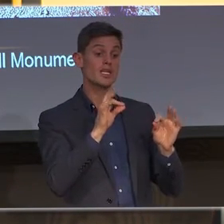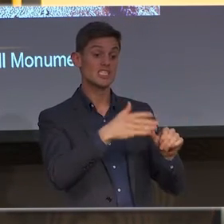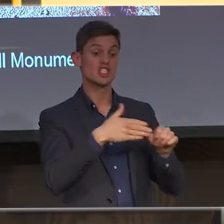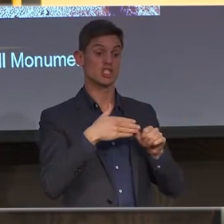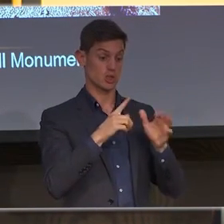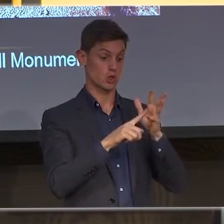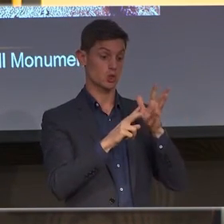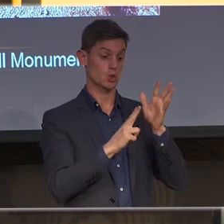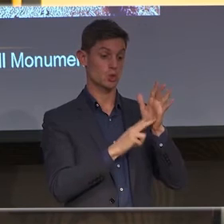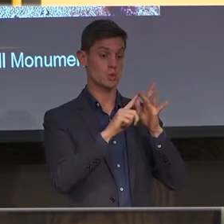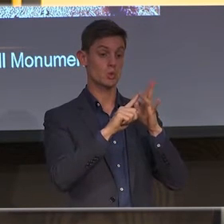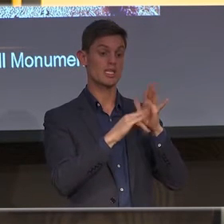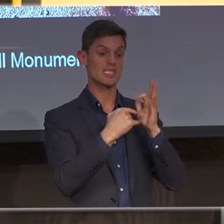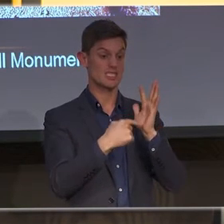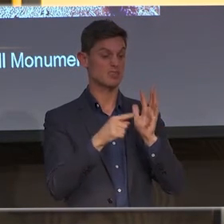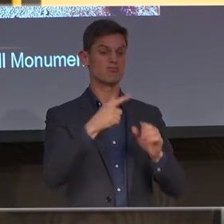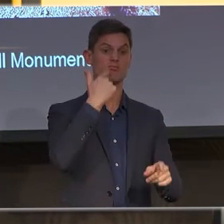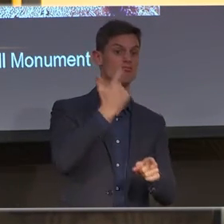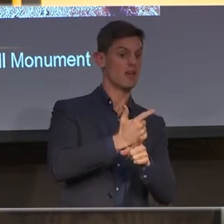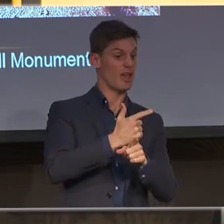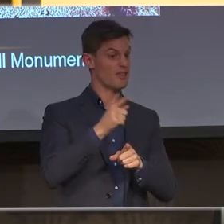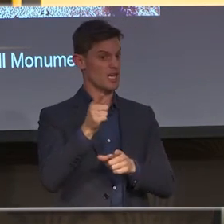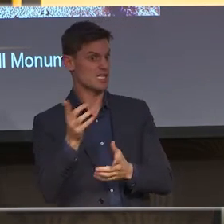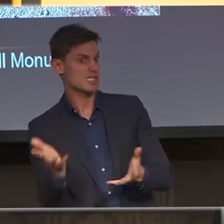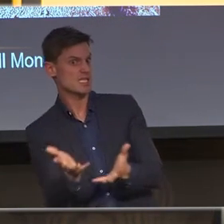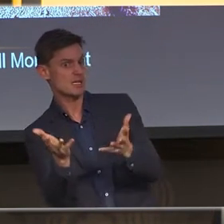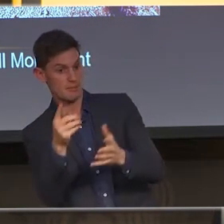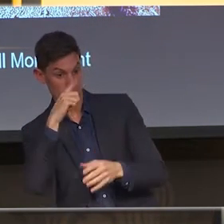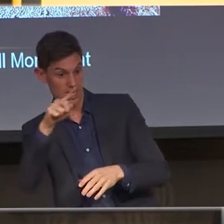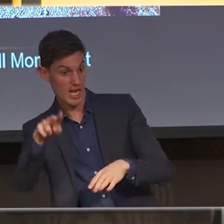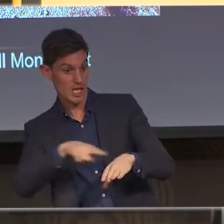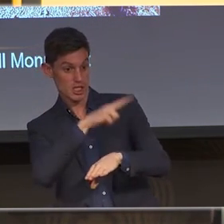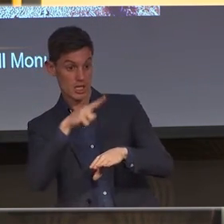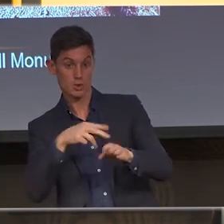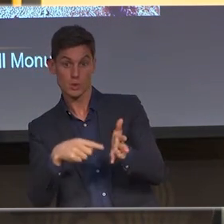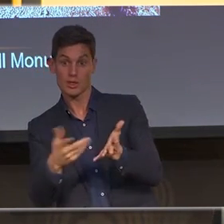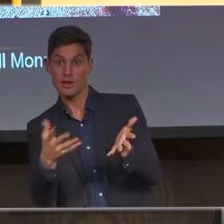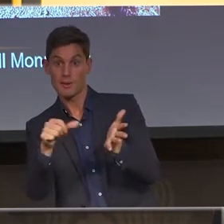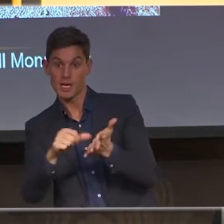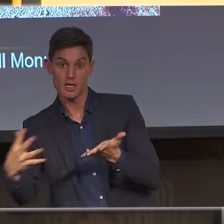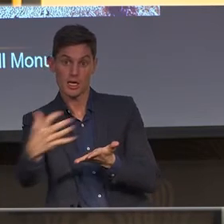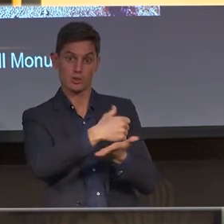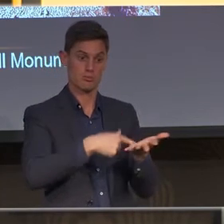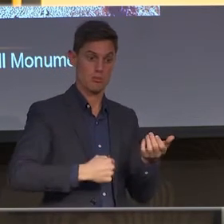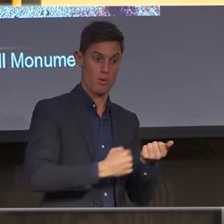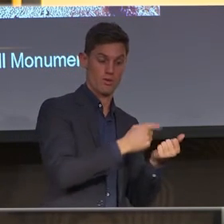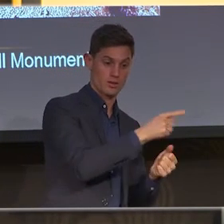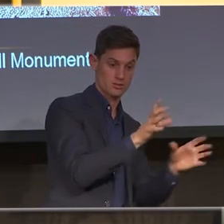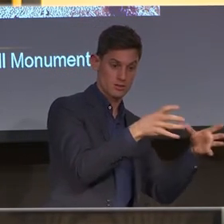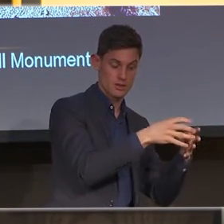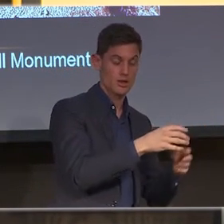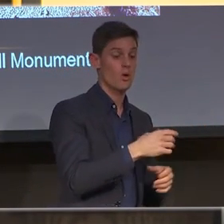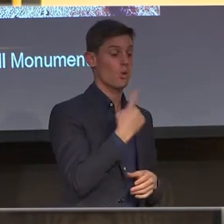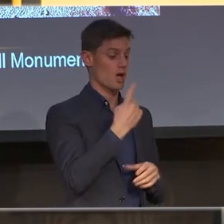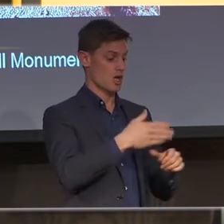key role in activating union members nationally to fundraise to support the Wave Hill mob. Aboriginal rights campaigner and one